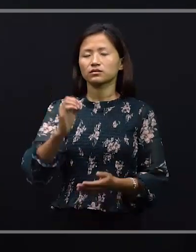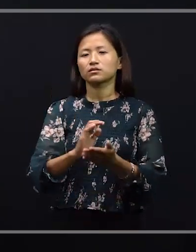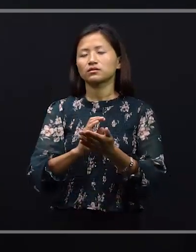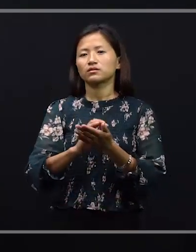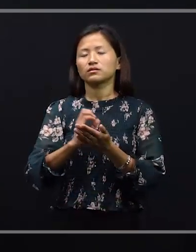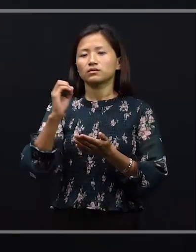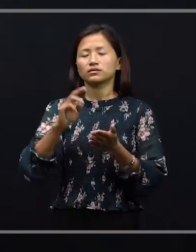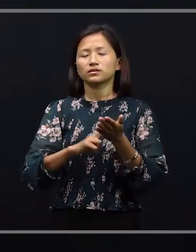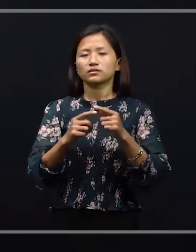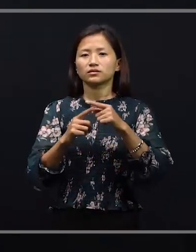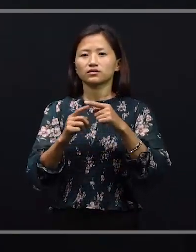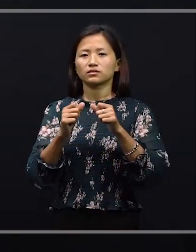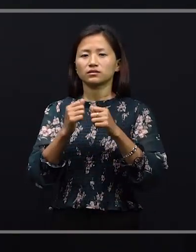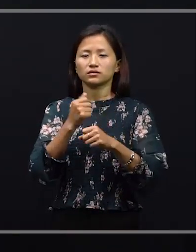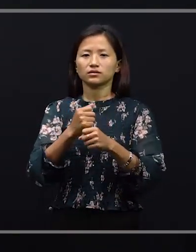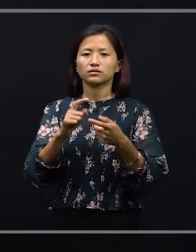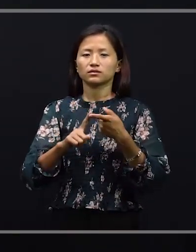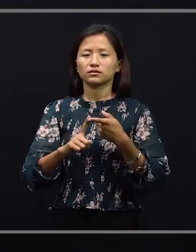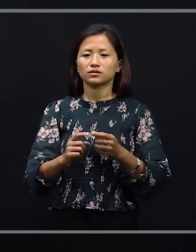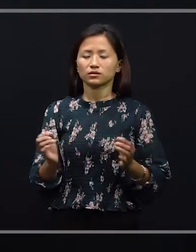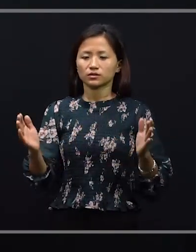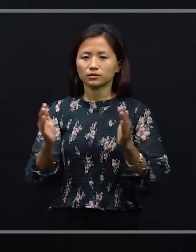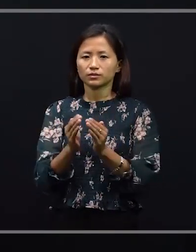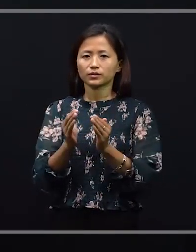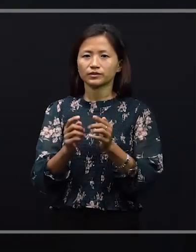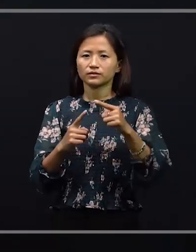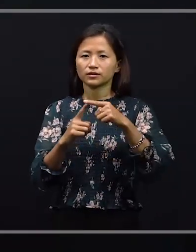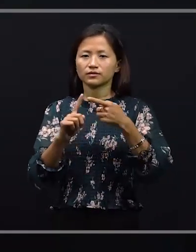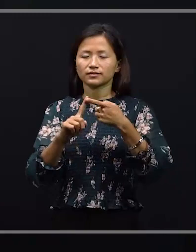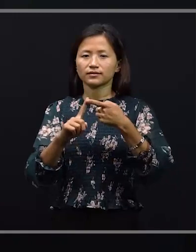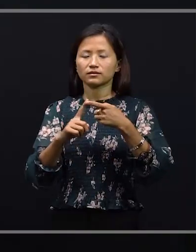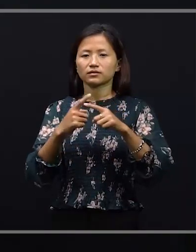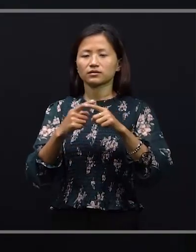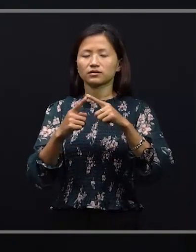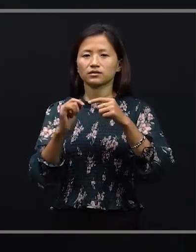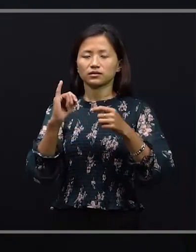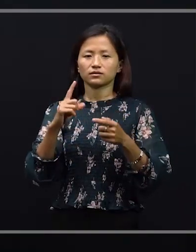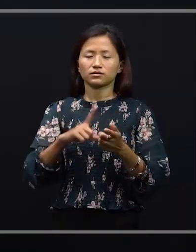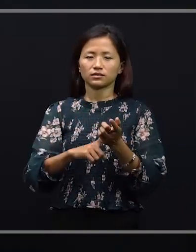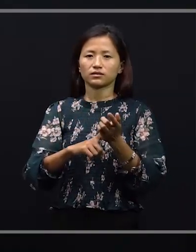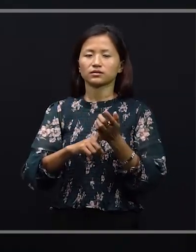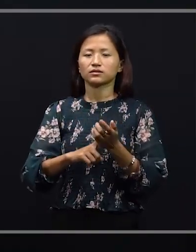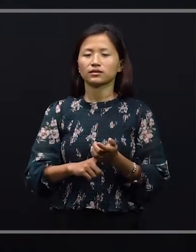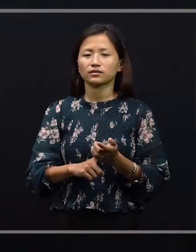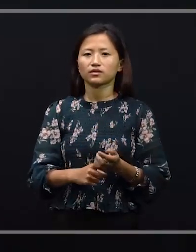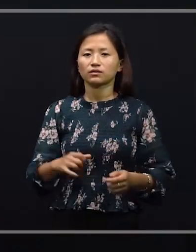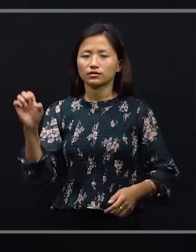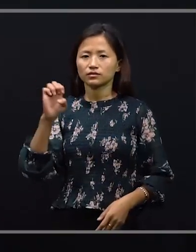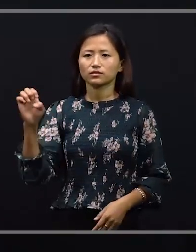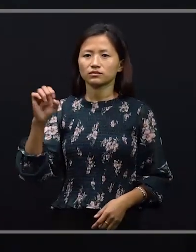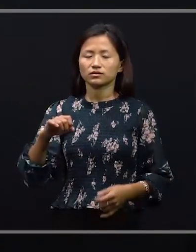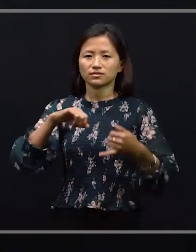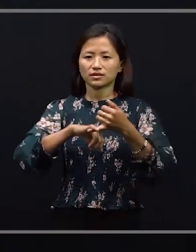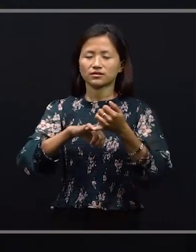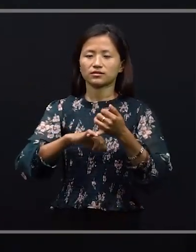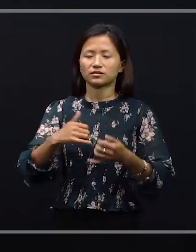also came up. Small industries like textile or manufacturing soap, okay, or even to do with the